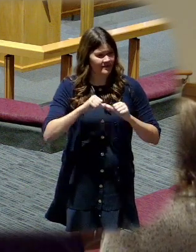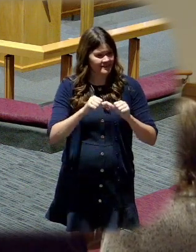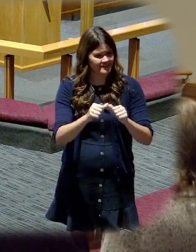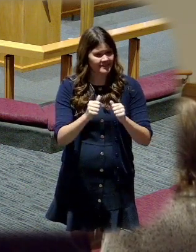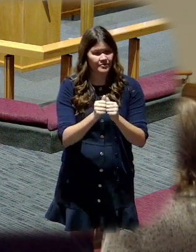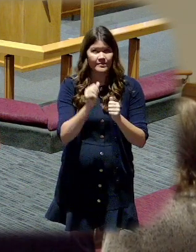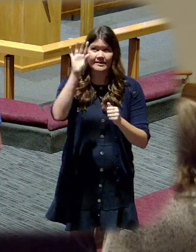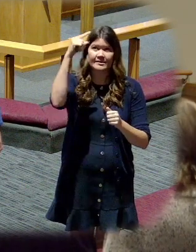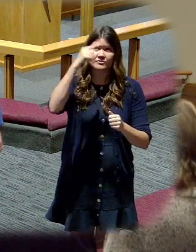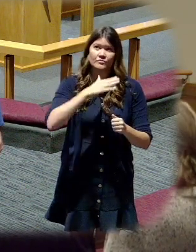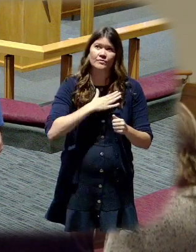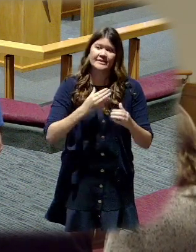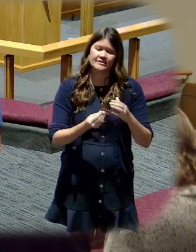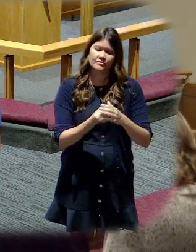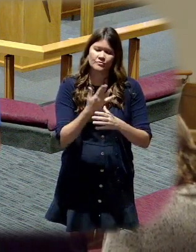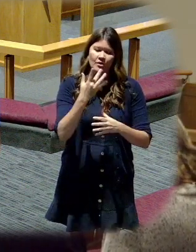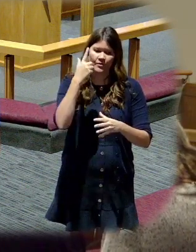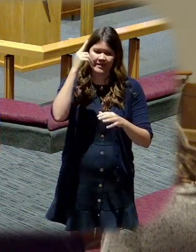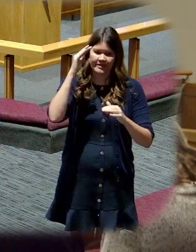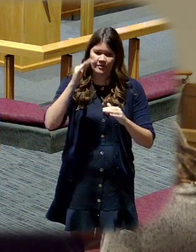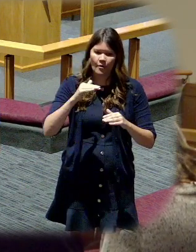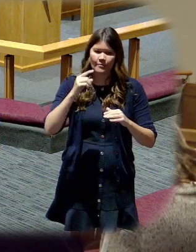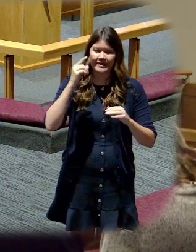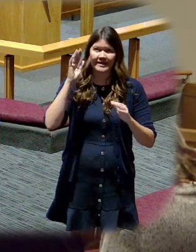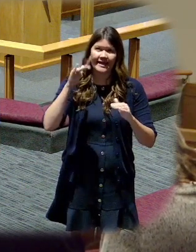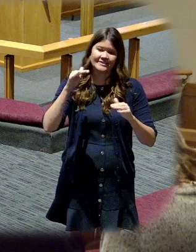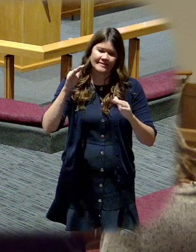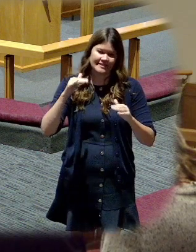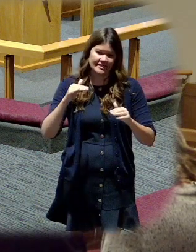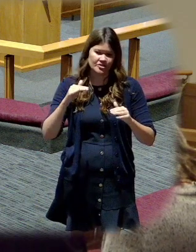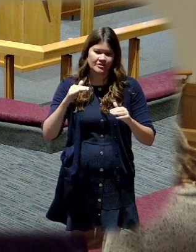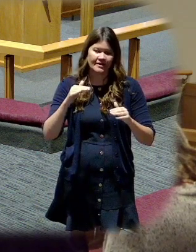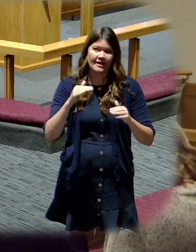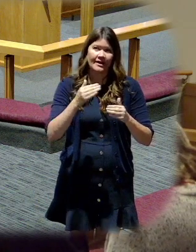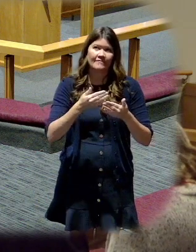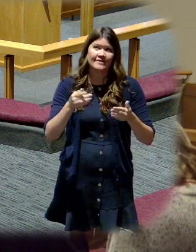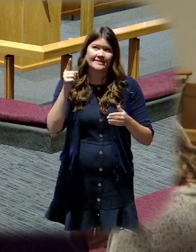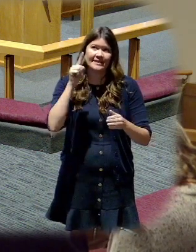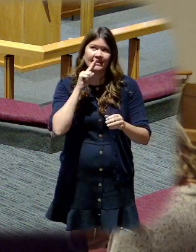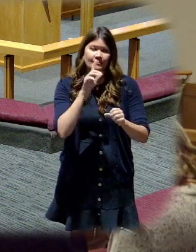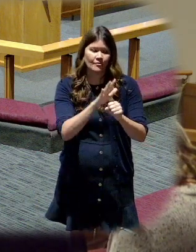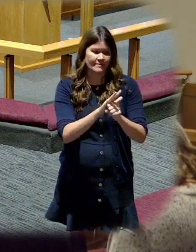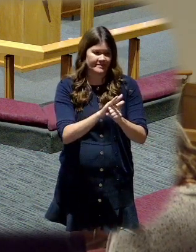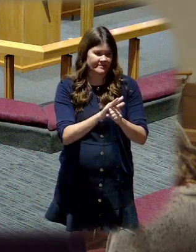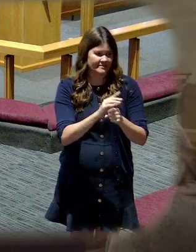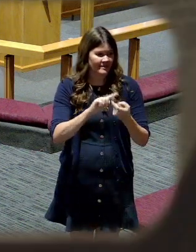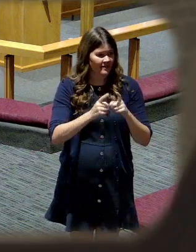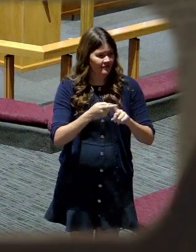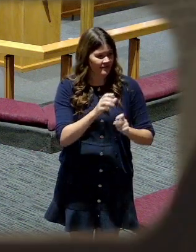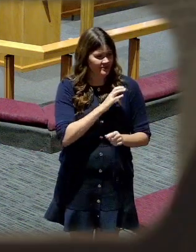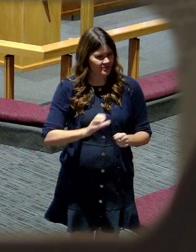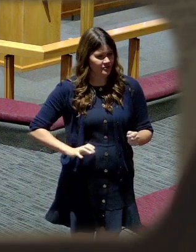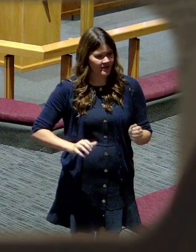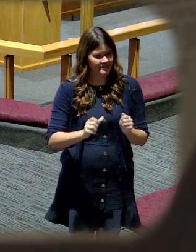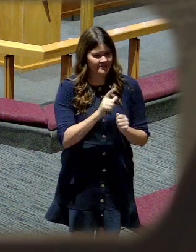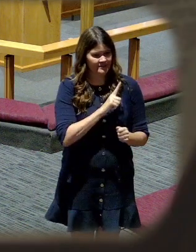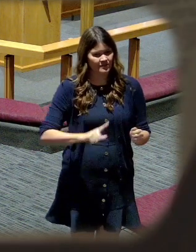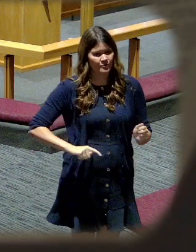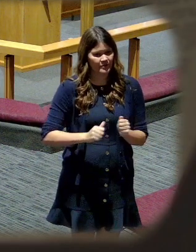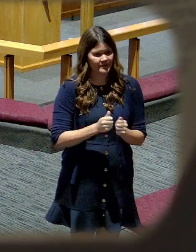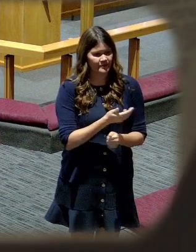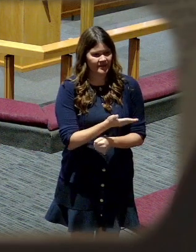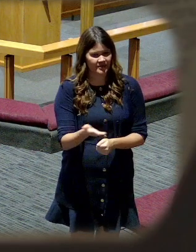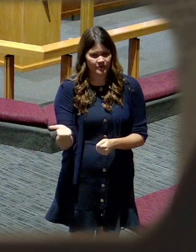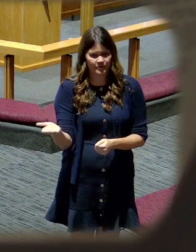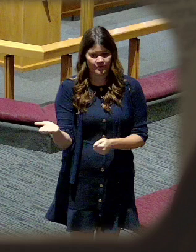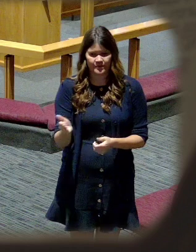grow in hope and expectation of what he has promised. Friends in Christ, the Lord be with you.